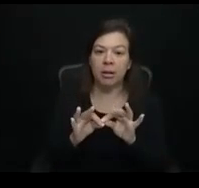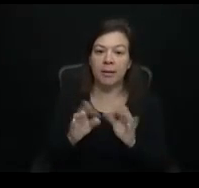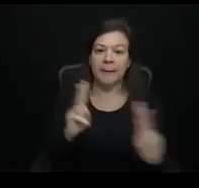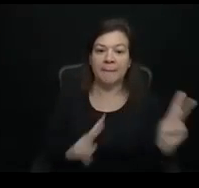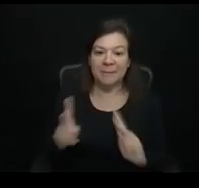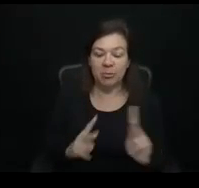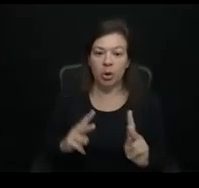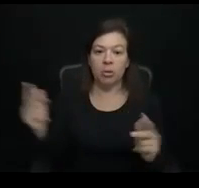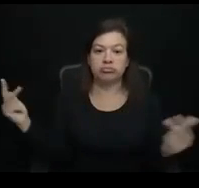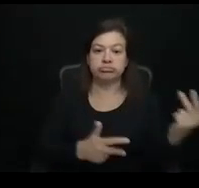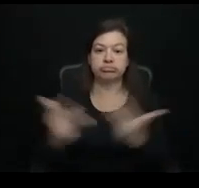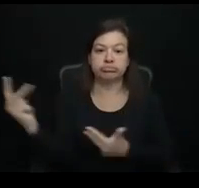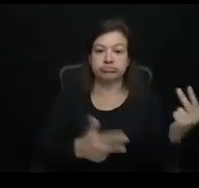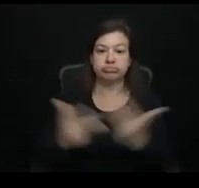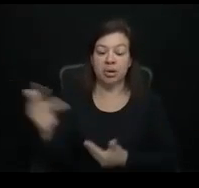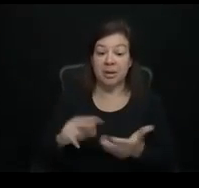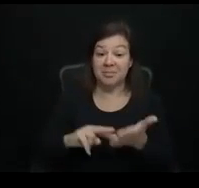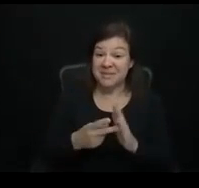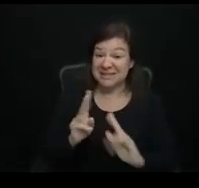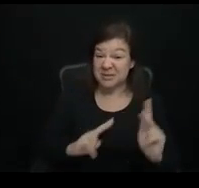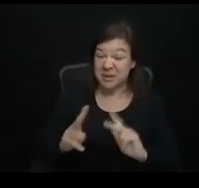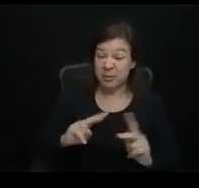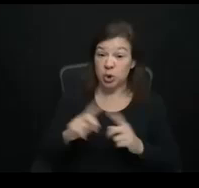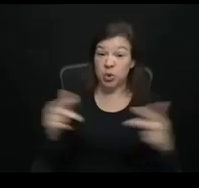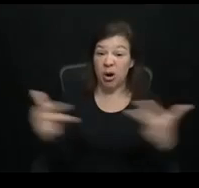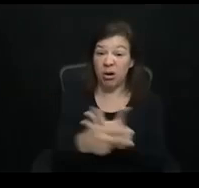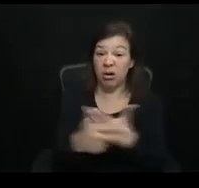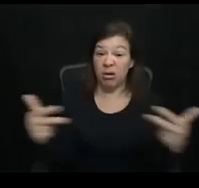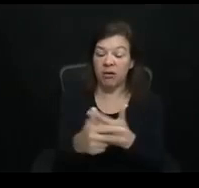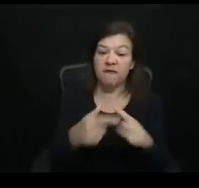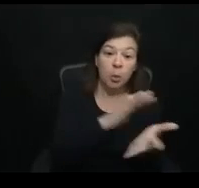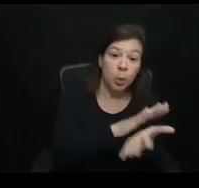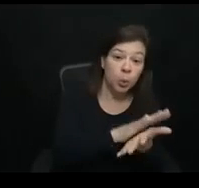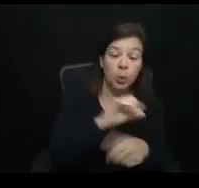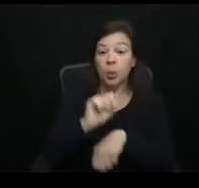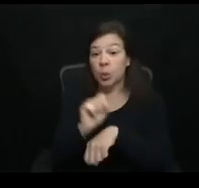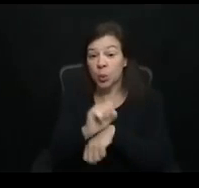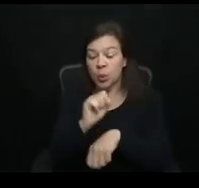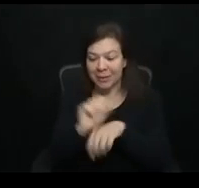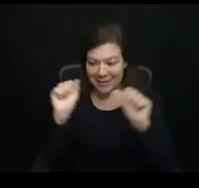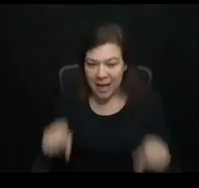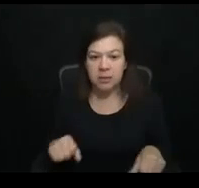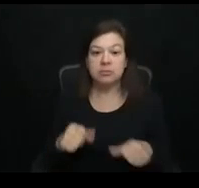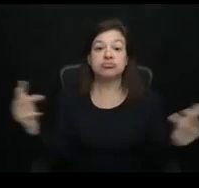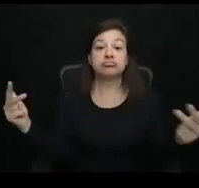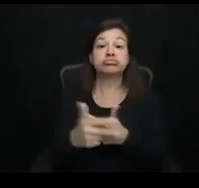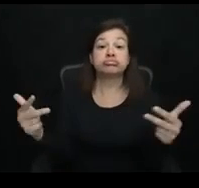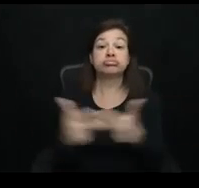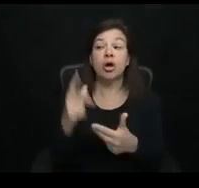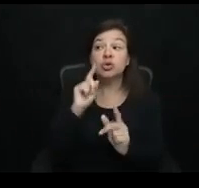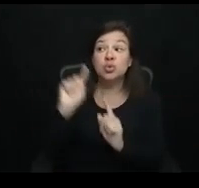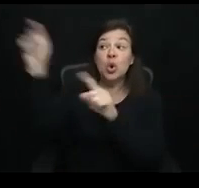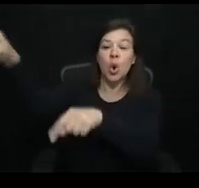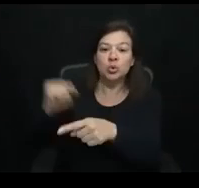local traffic such as travel to and from work or school, travel to medical, dental, or veterinary